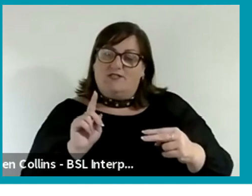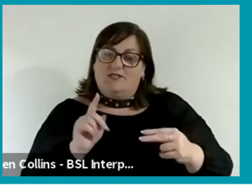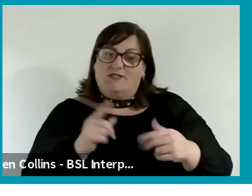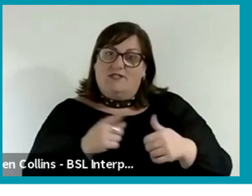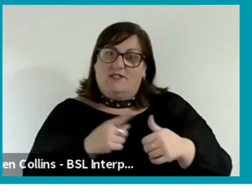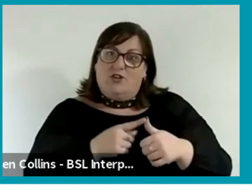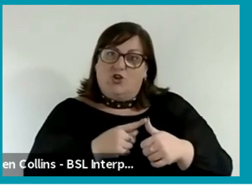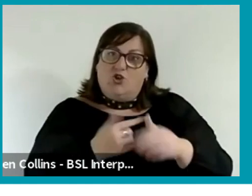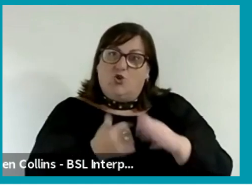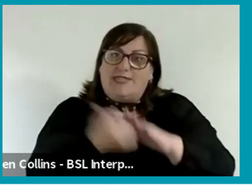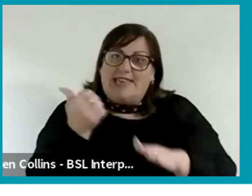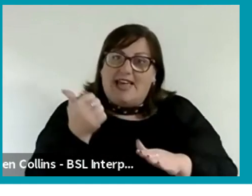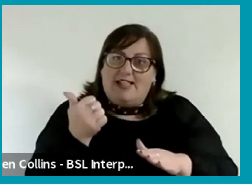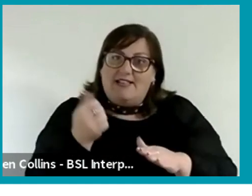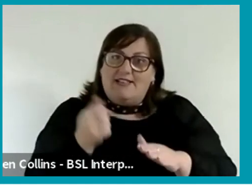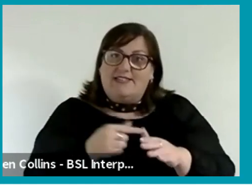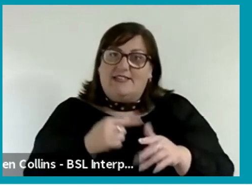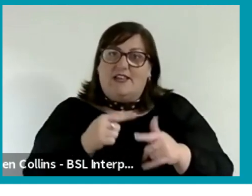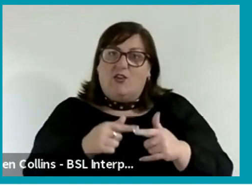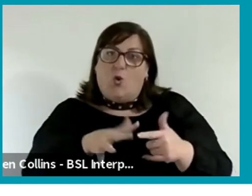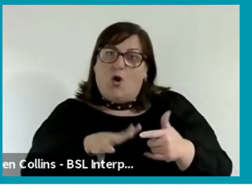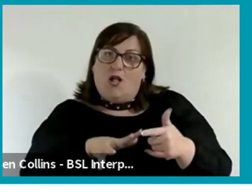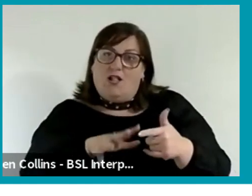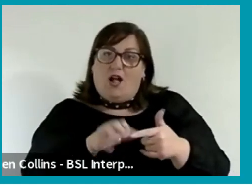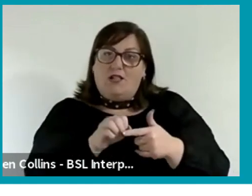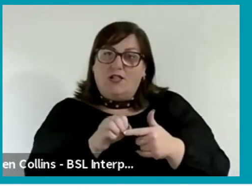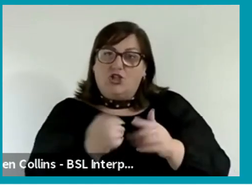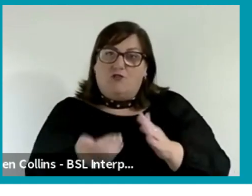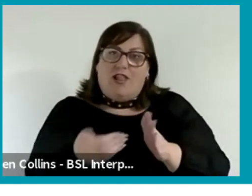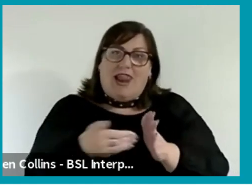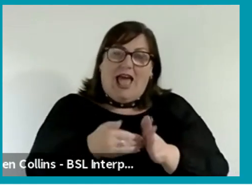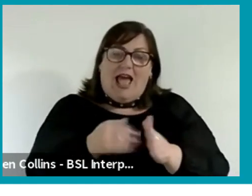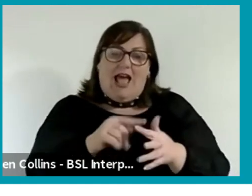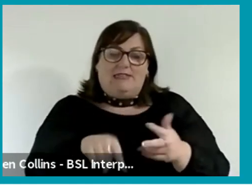cultural add, your personality instead of anything else. Not.